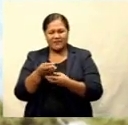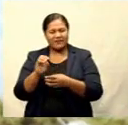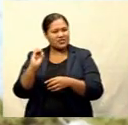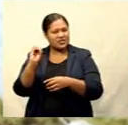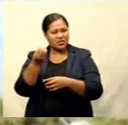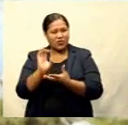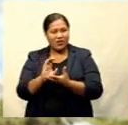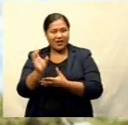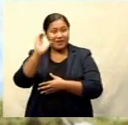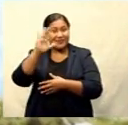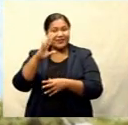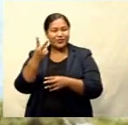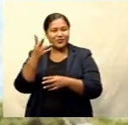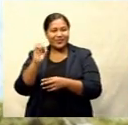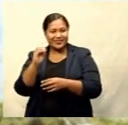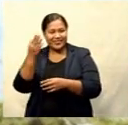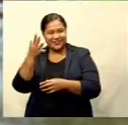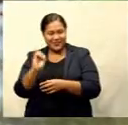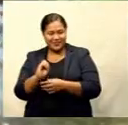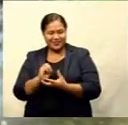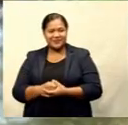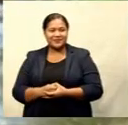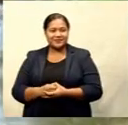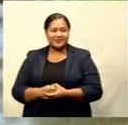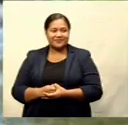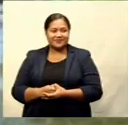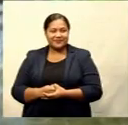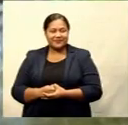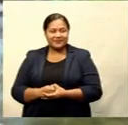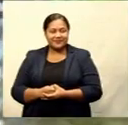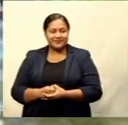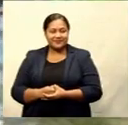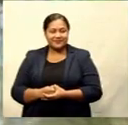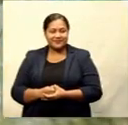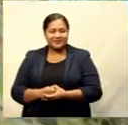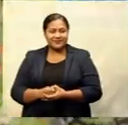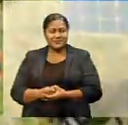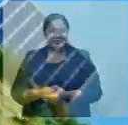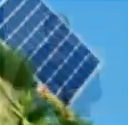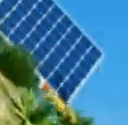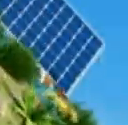by 2050. Jeshulal, FBC News.